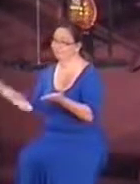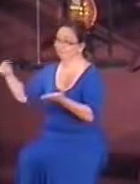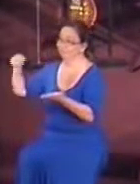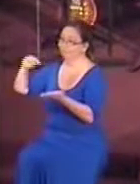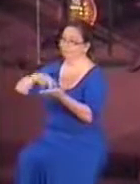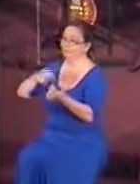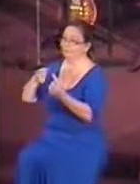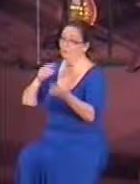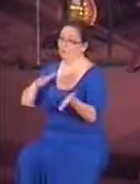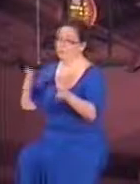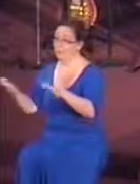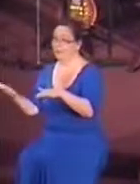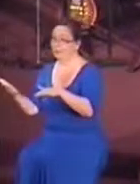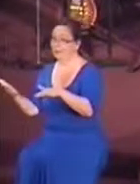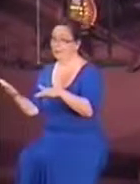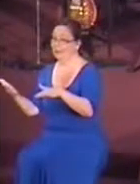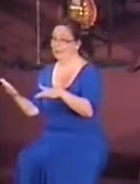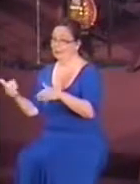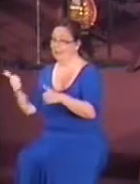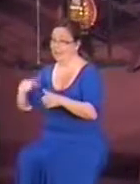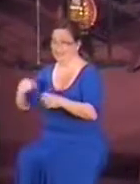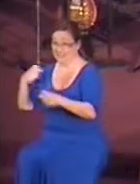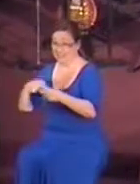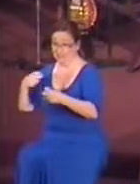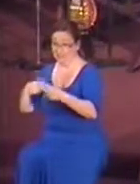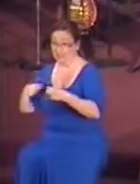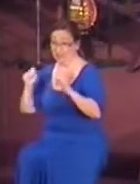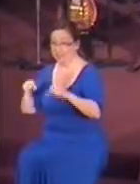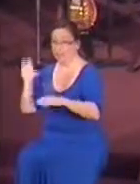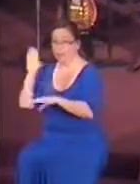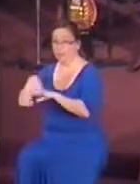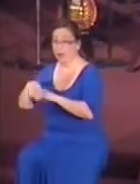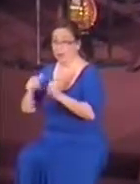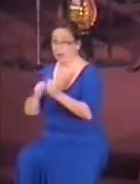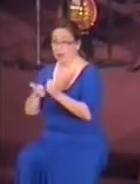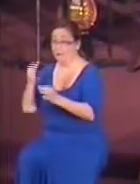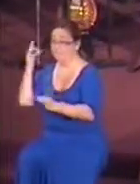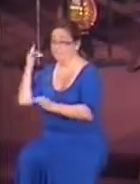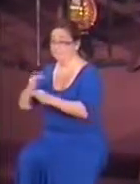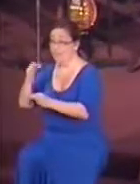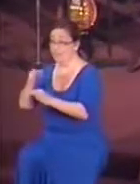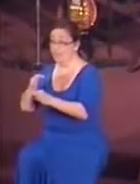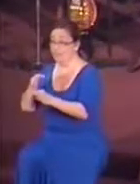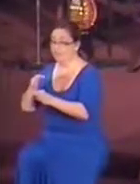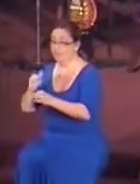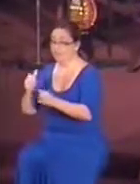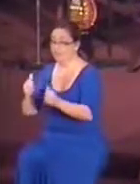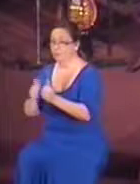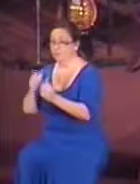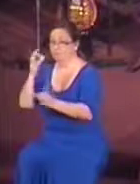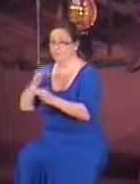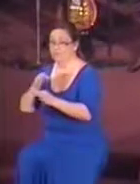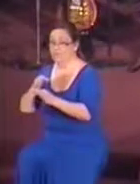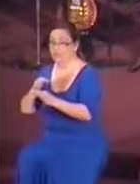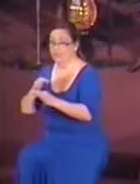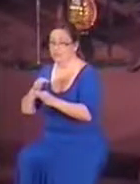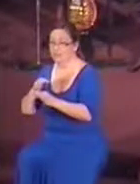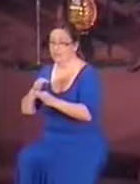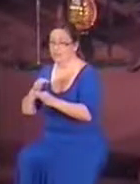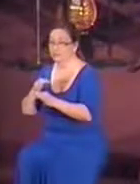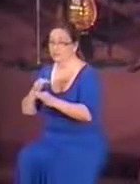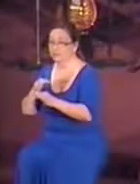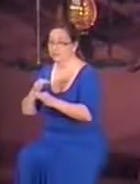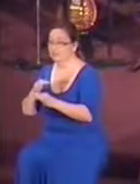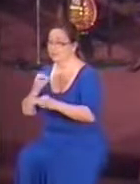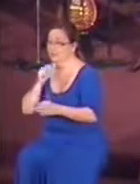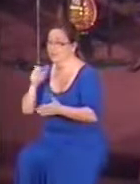the dead. You see, any difficulty can be overcome by faith. And by faith, it is not defined as belief